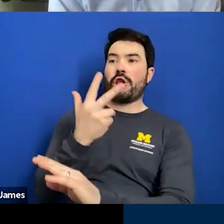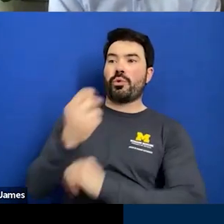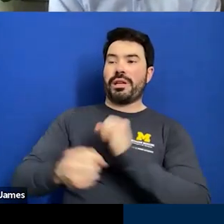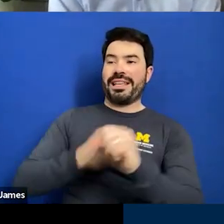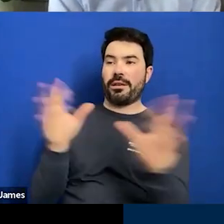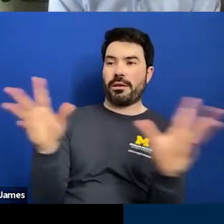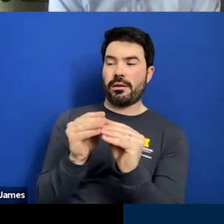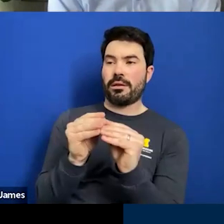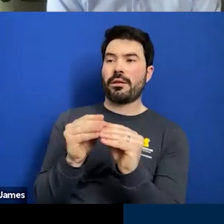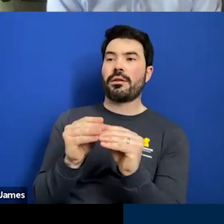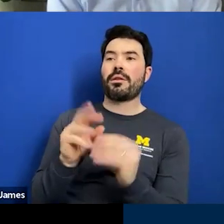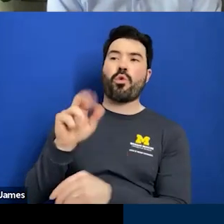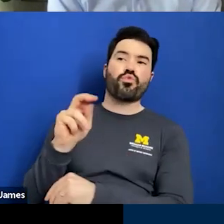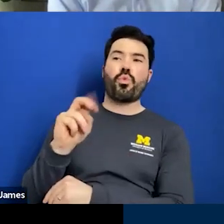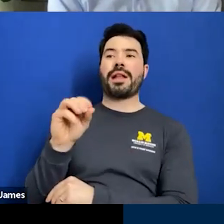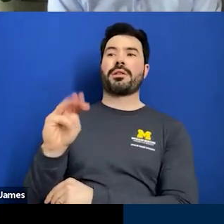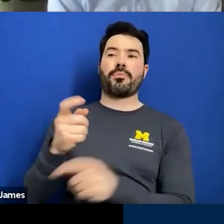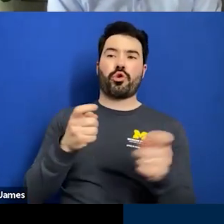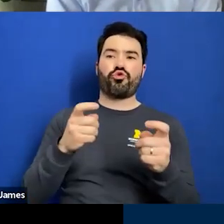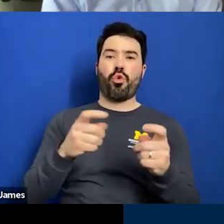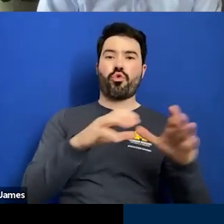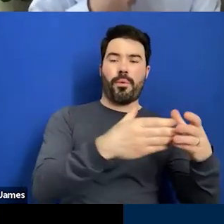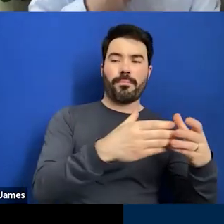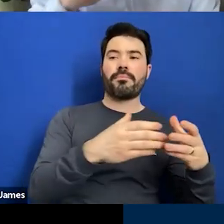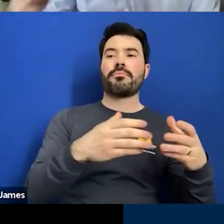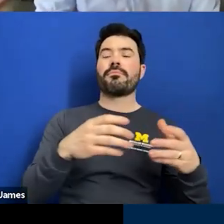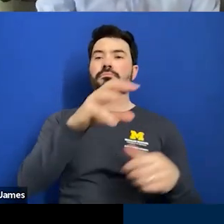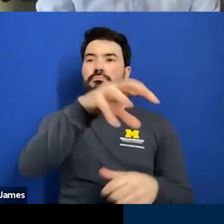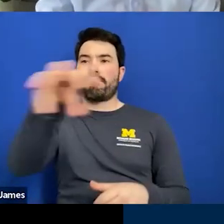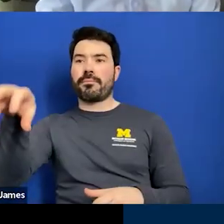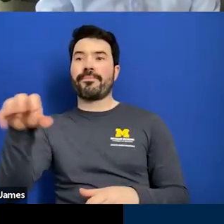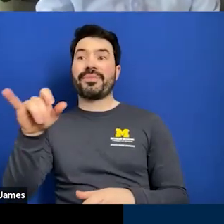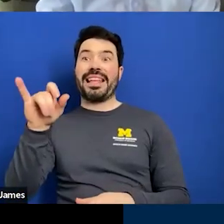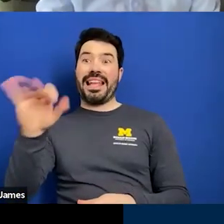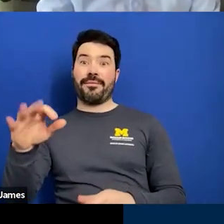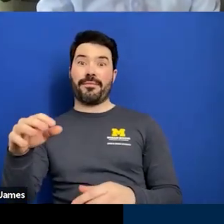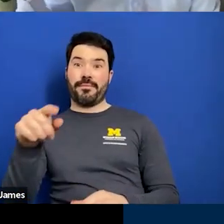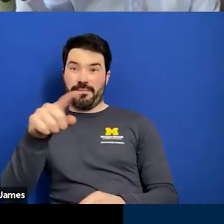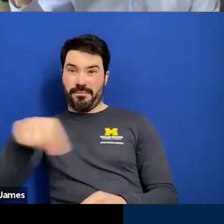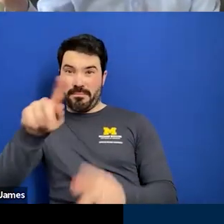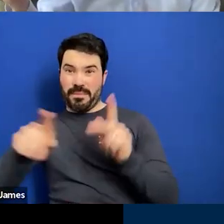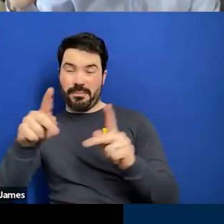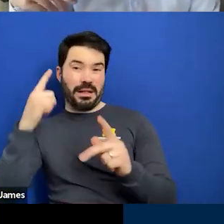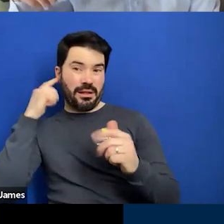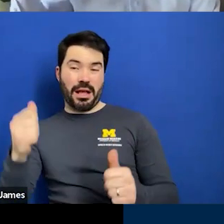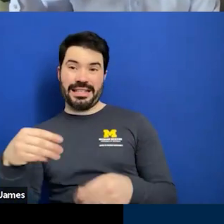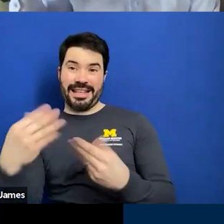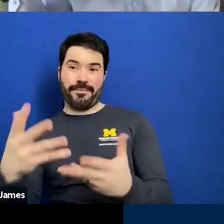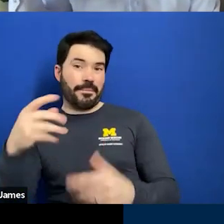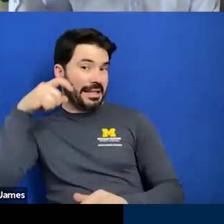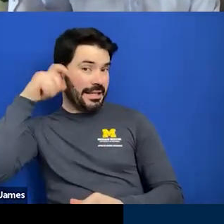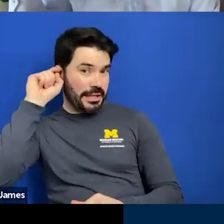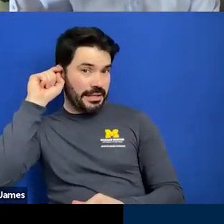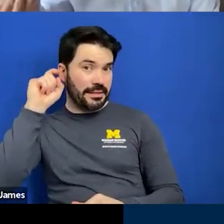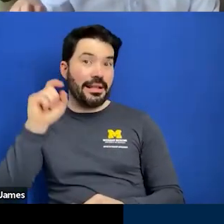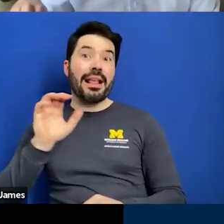randomized controlled trial, shows that if you give a population of people with hearing loss hearing aids, their